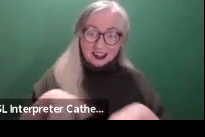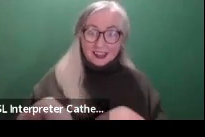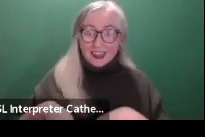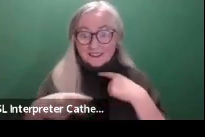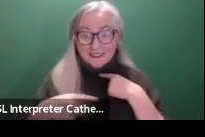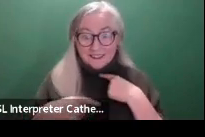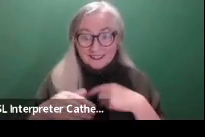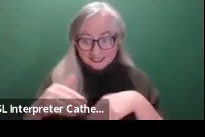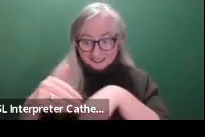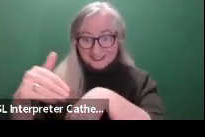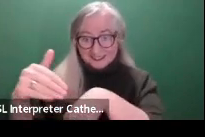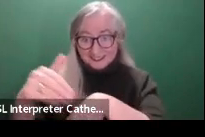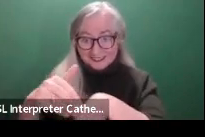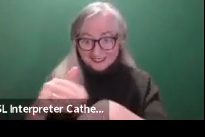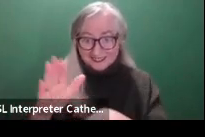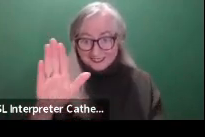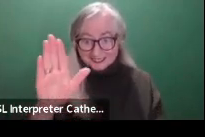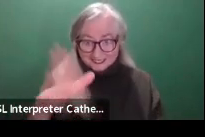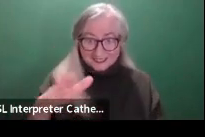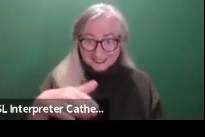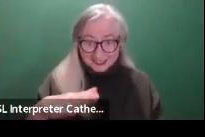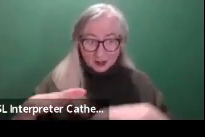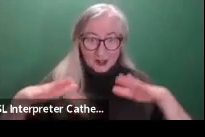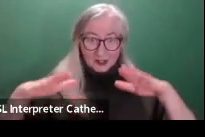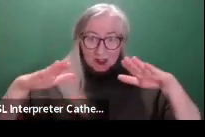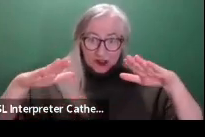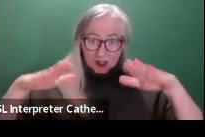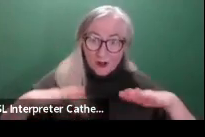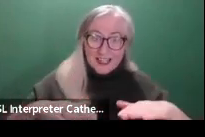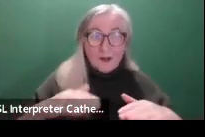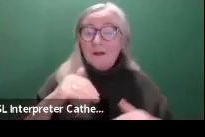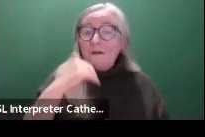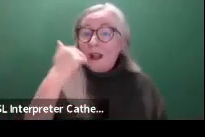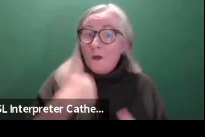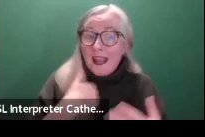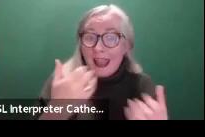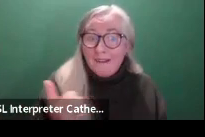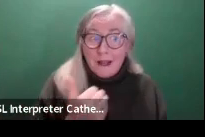me a nudge and say, slow down a bit. We've got plenty of time.